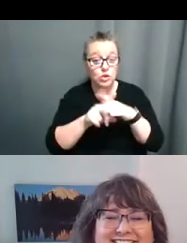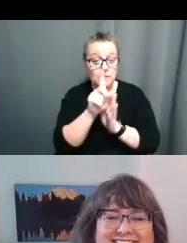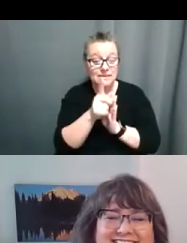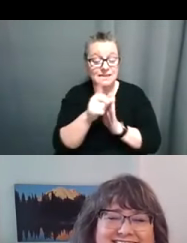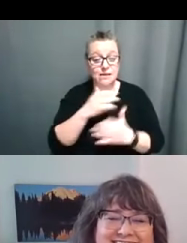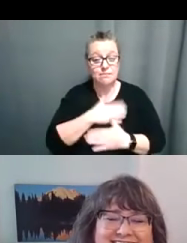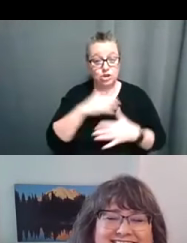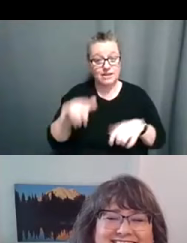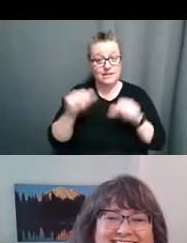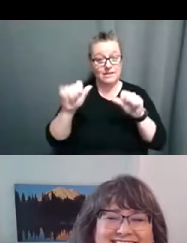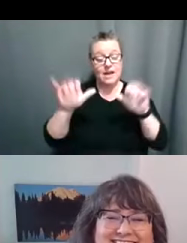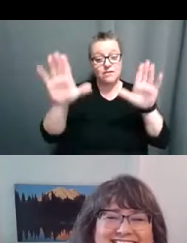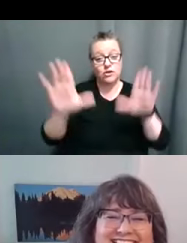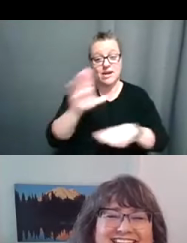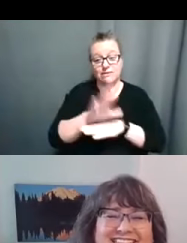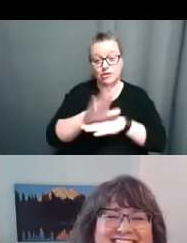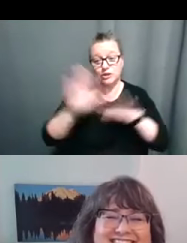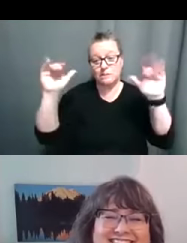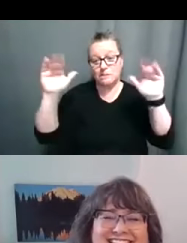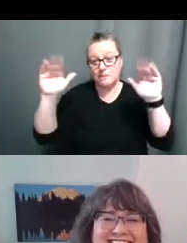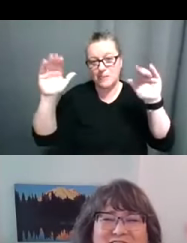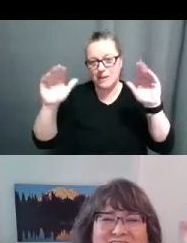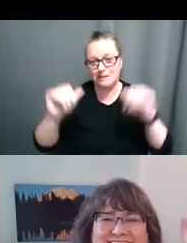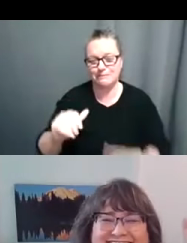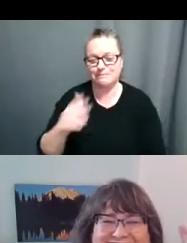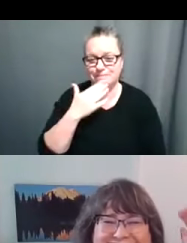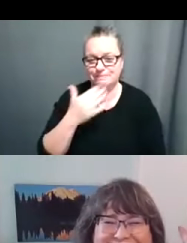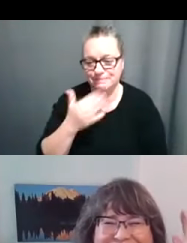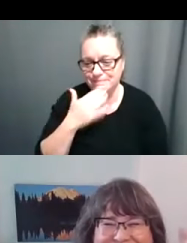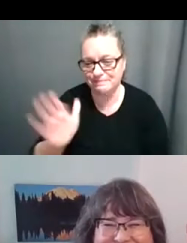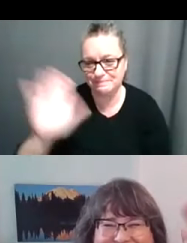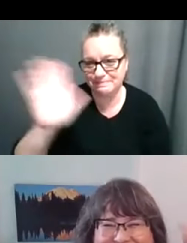taking that. Have a great afternoon. Take care. Thanks everyone.